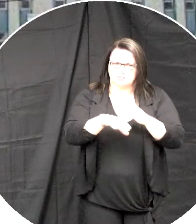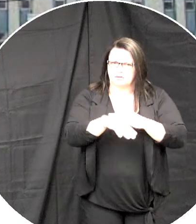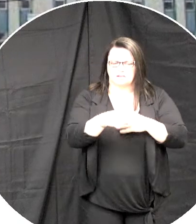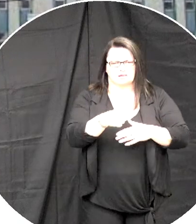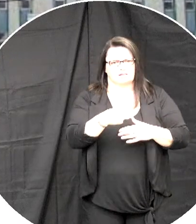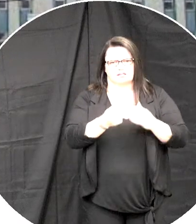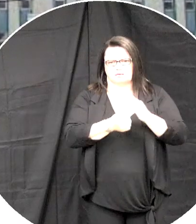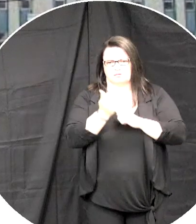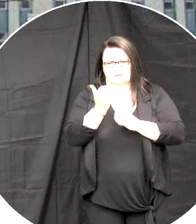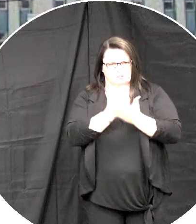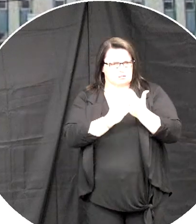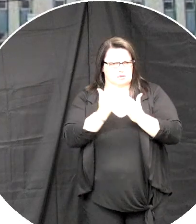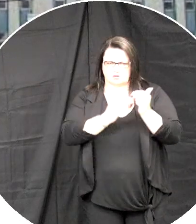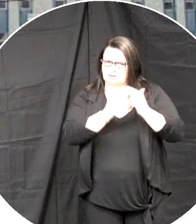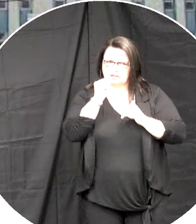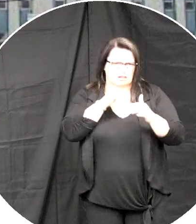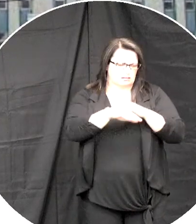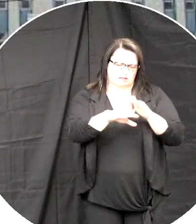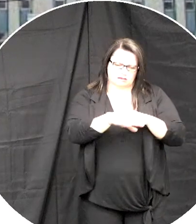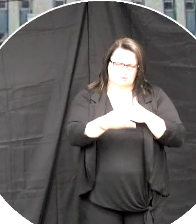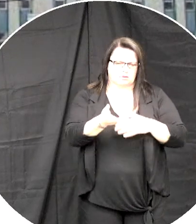areas. It's